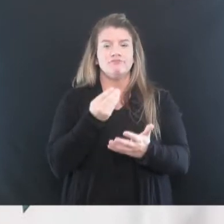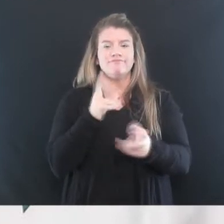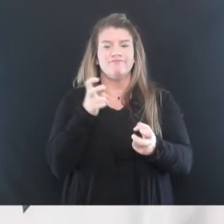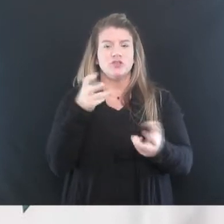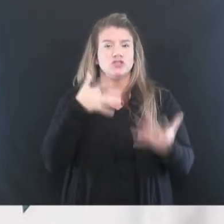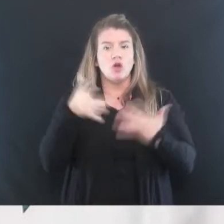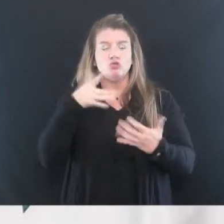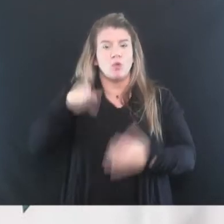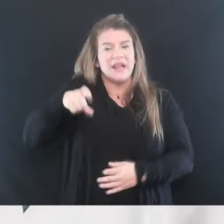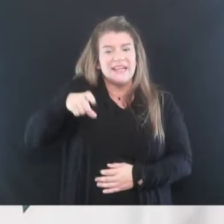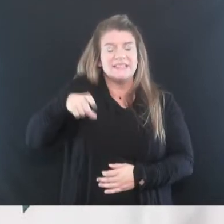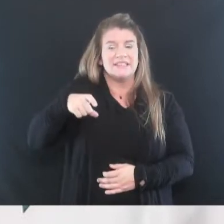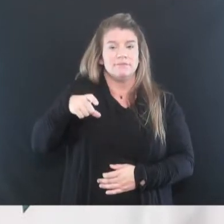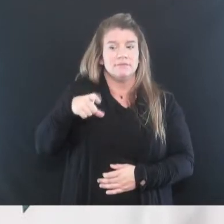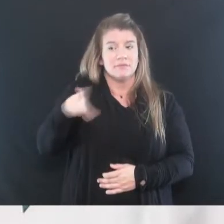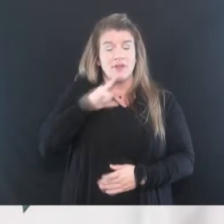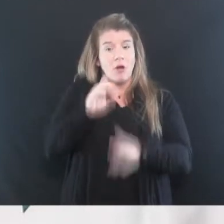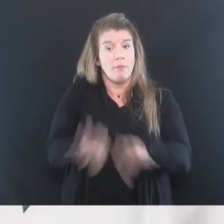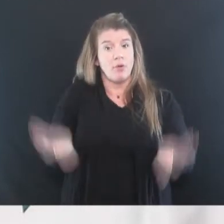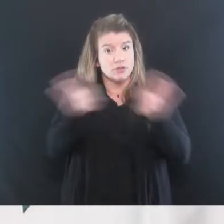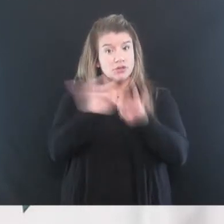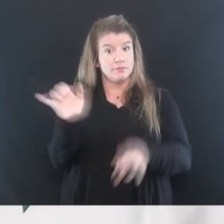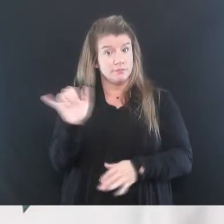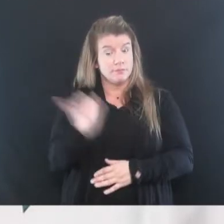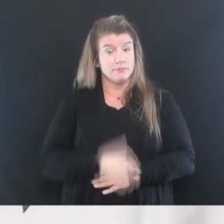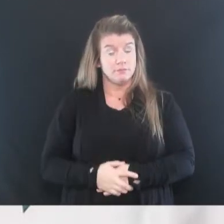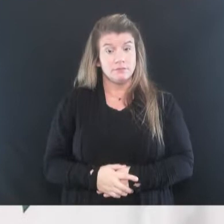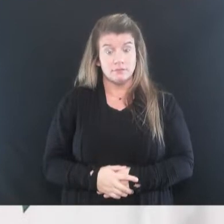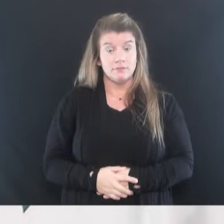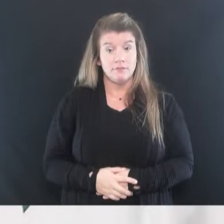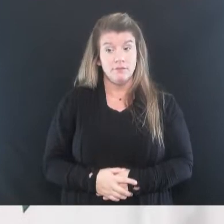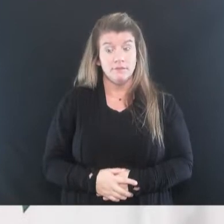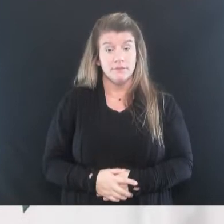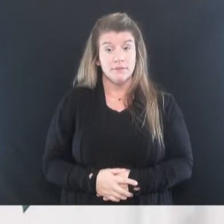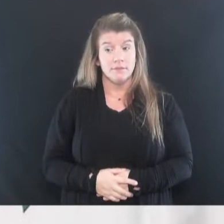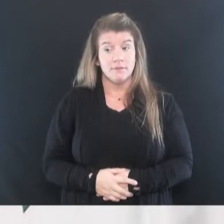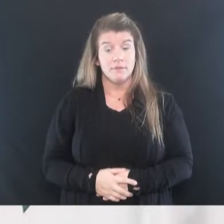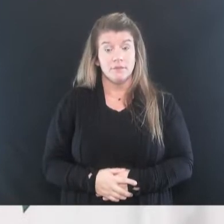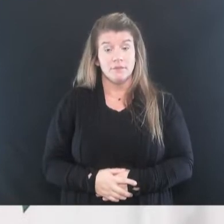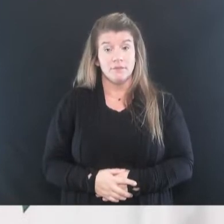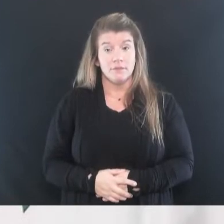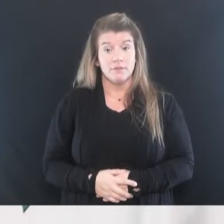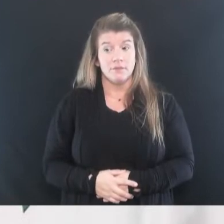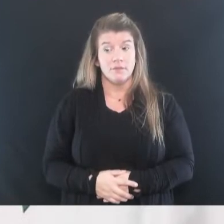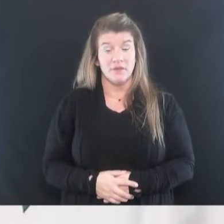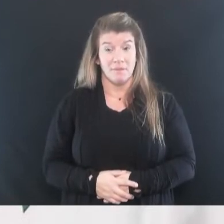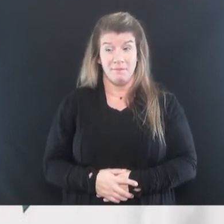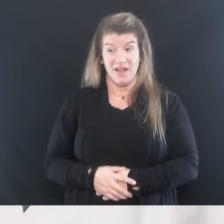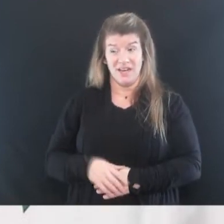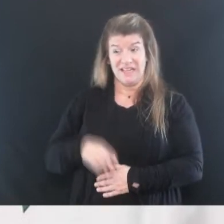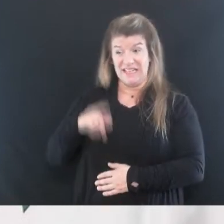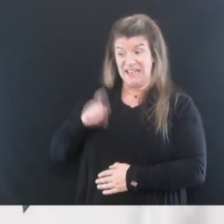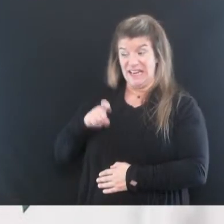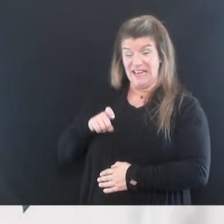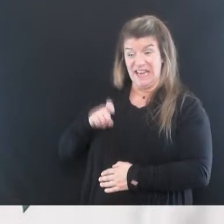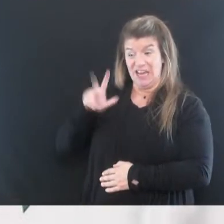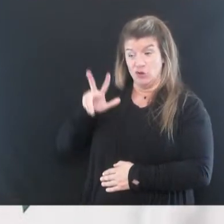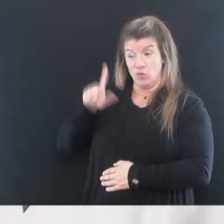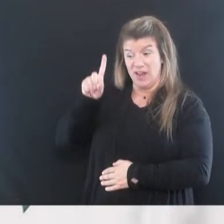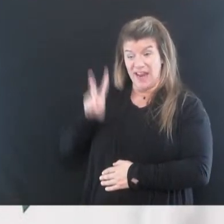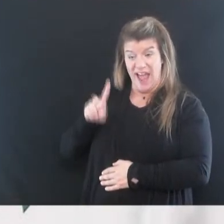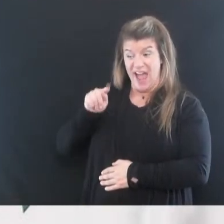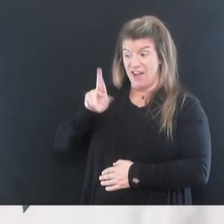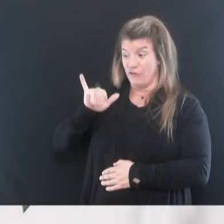that, that they're important too. Now, to the magnitude of $3.5 trillion, well, there's no possible